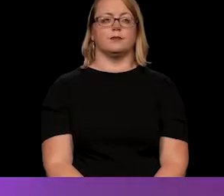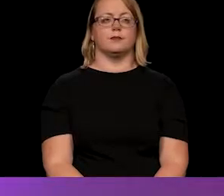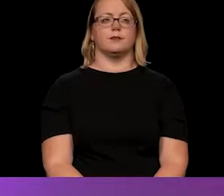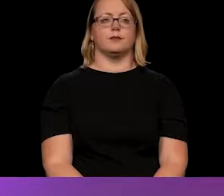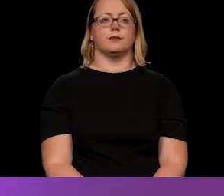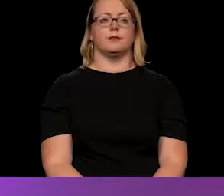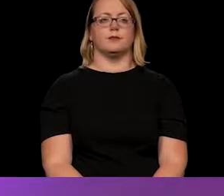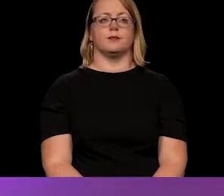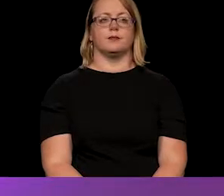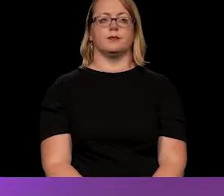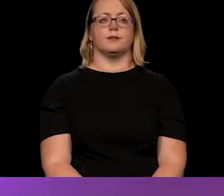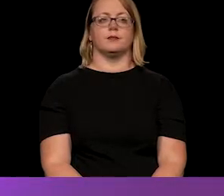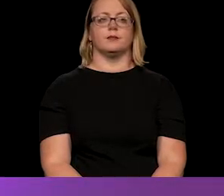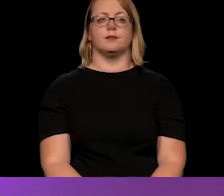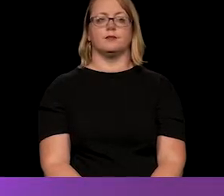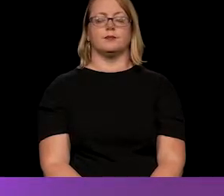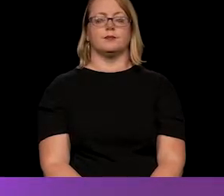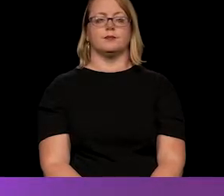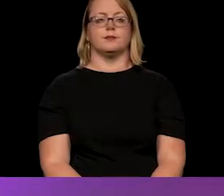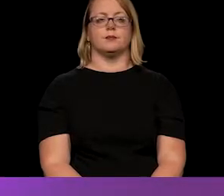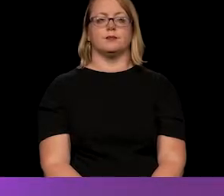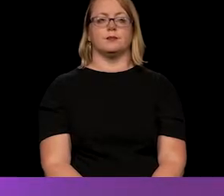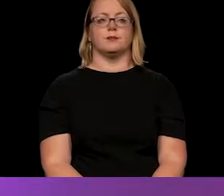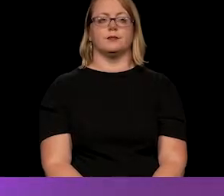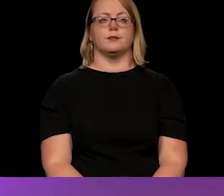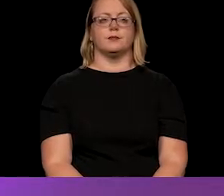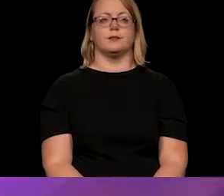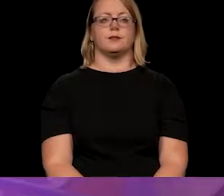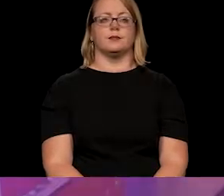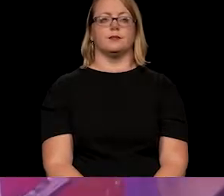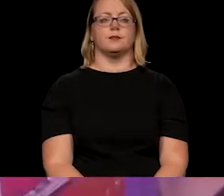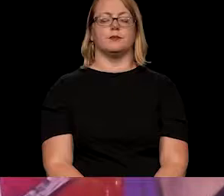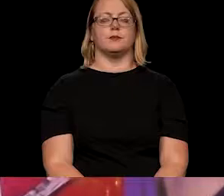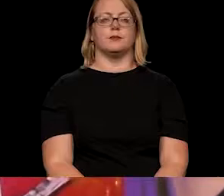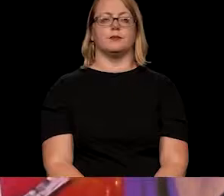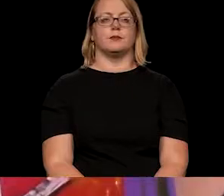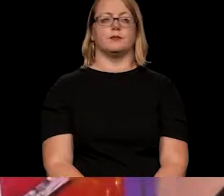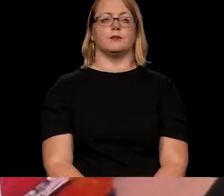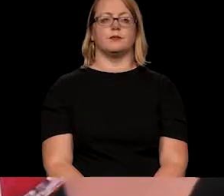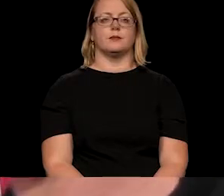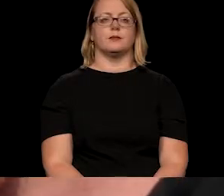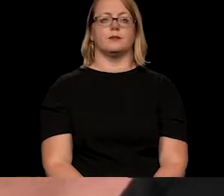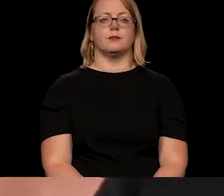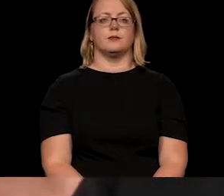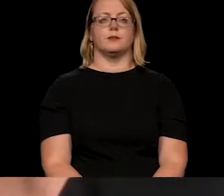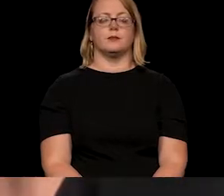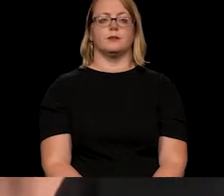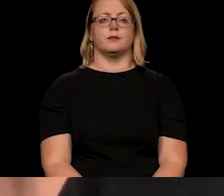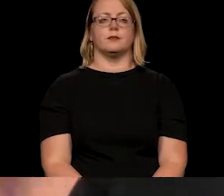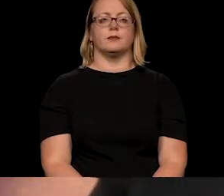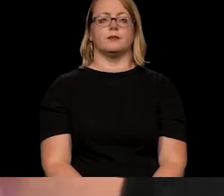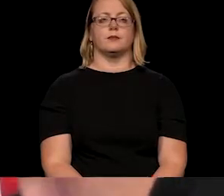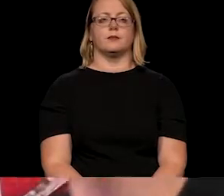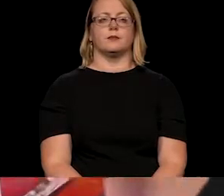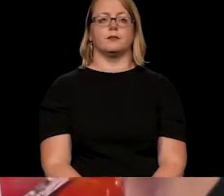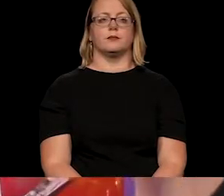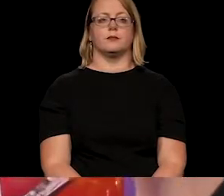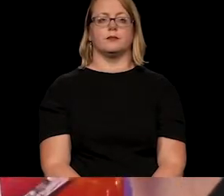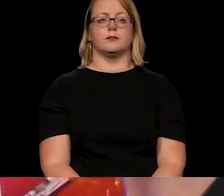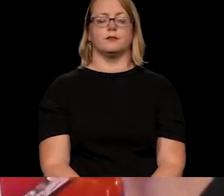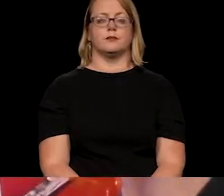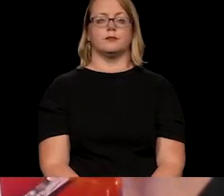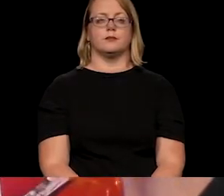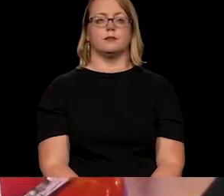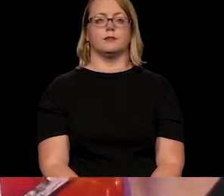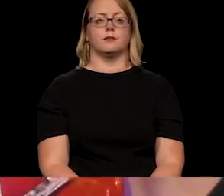And we're going to cover everything we just did, get in between the orange, maybe even overlap